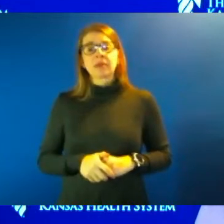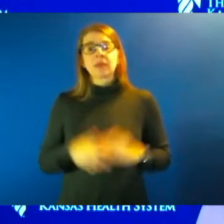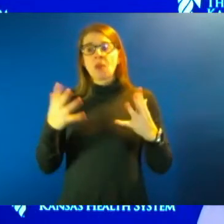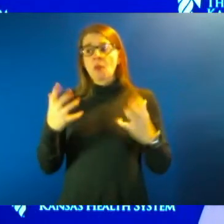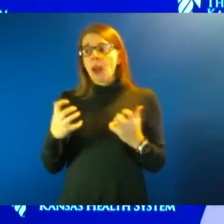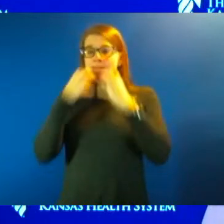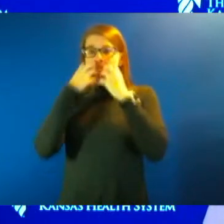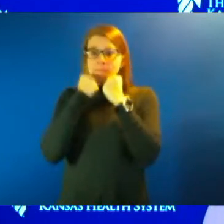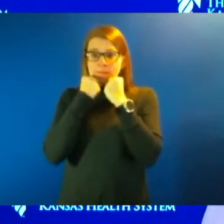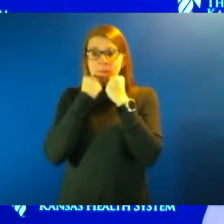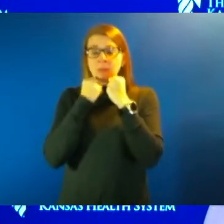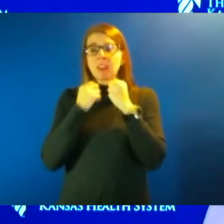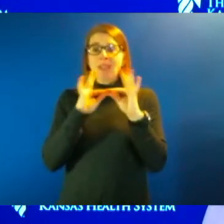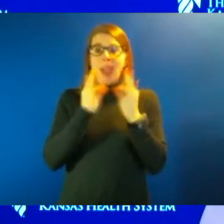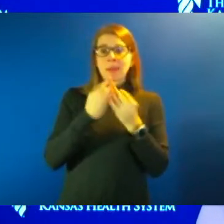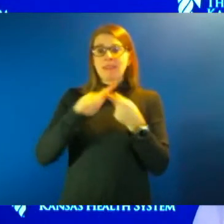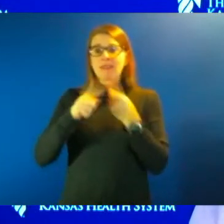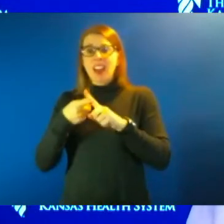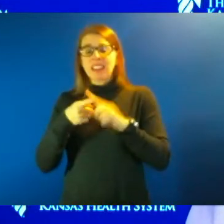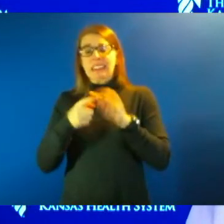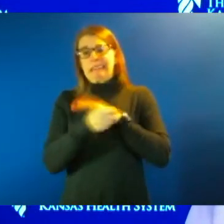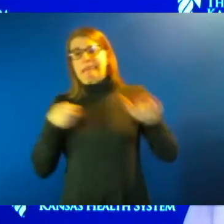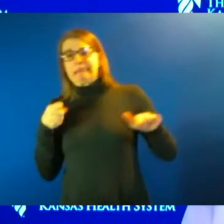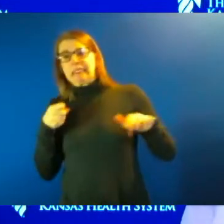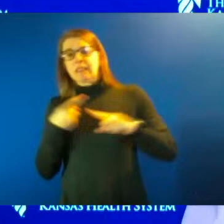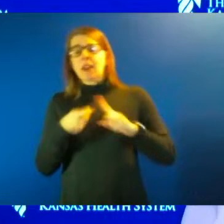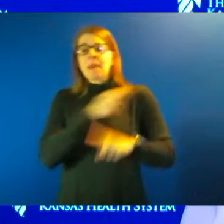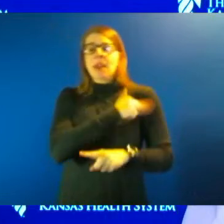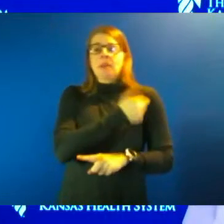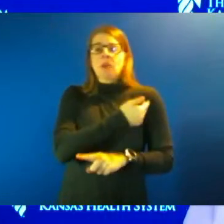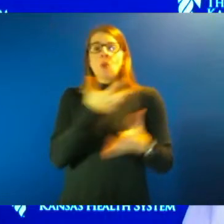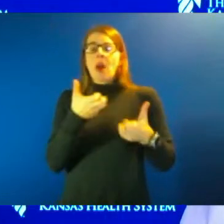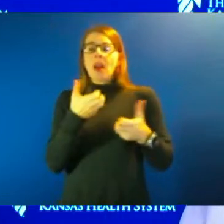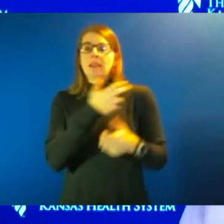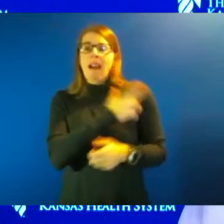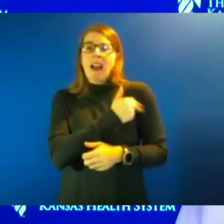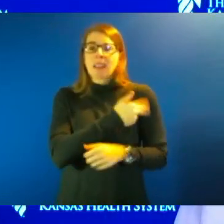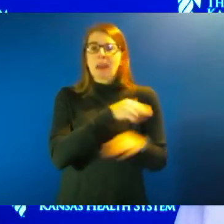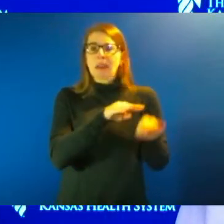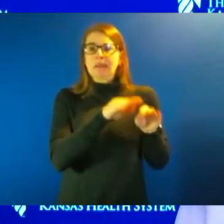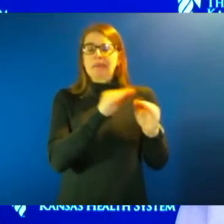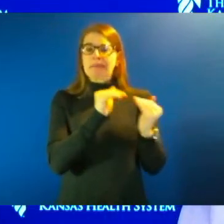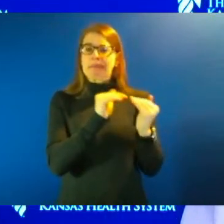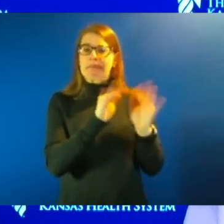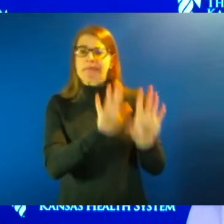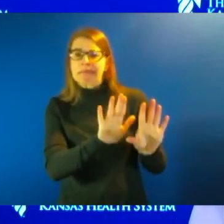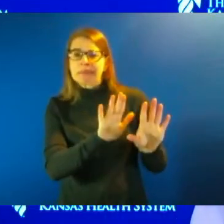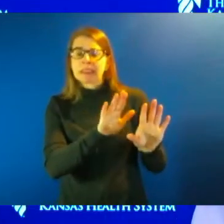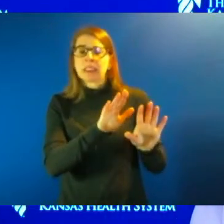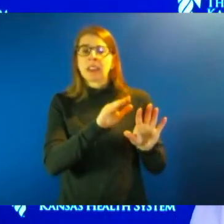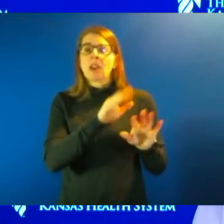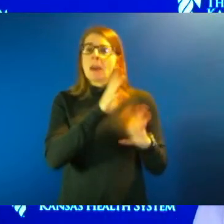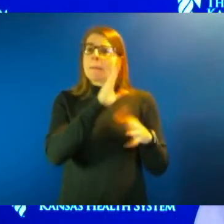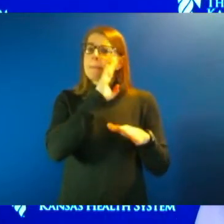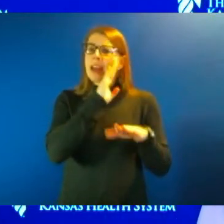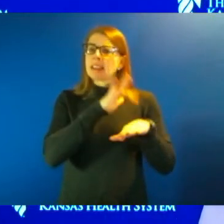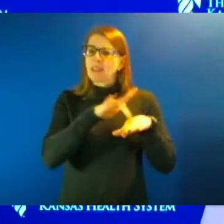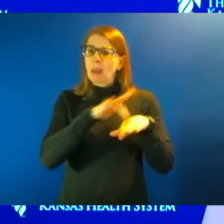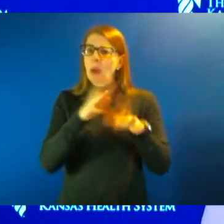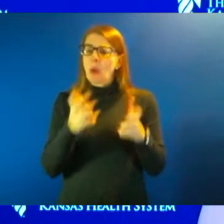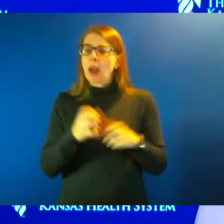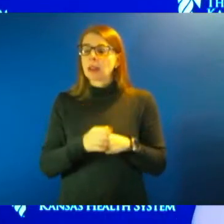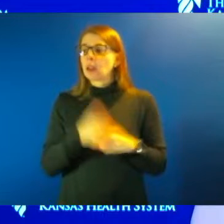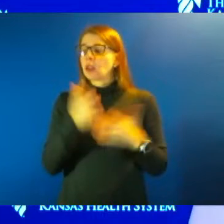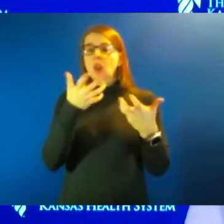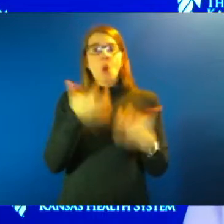friends out of the hospital, keep hospital capacity, keep you from having to go to the ICU, from dying. We know that this